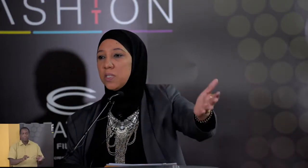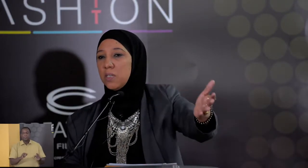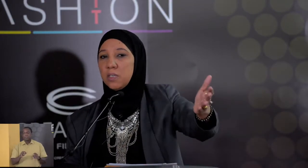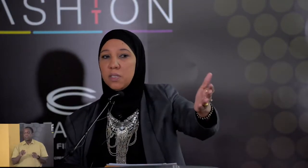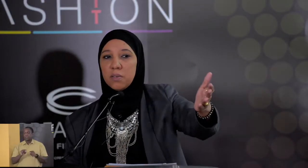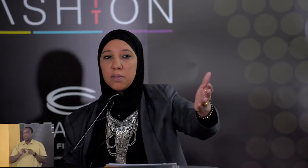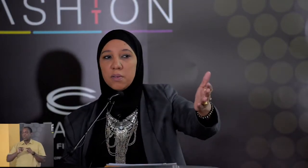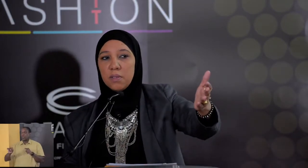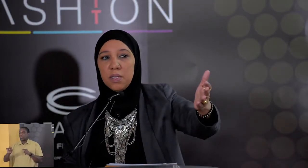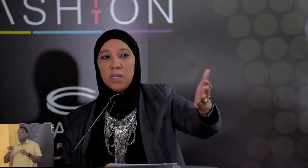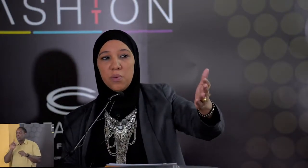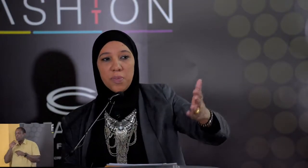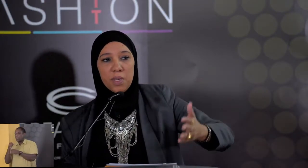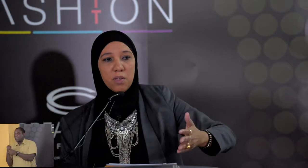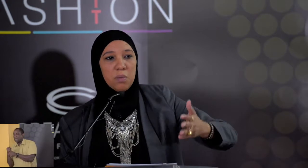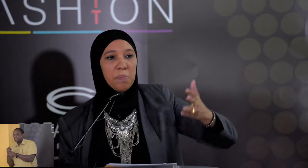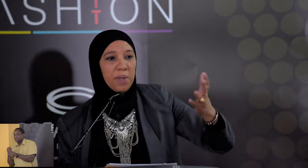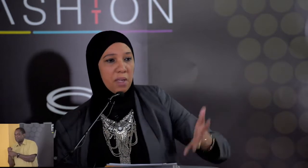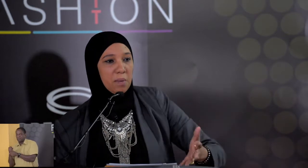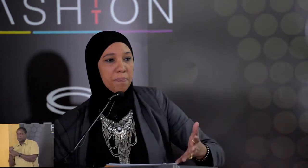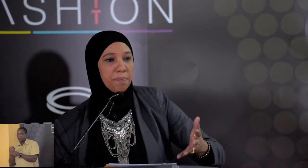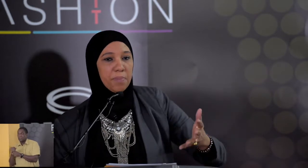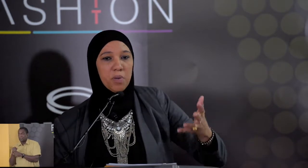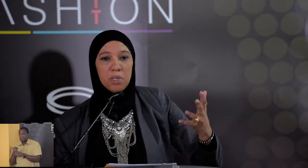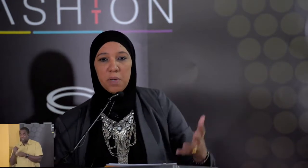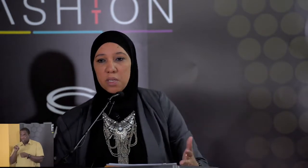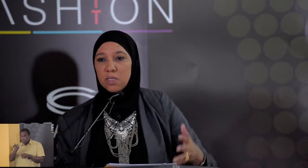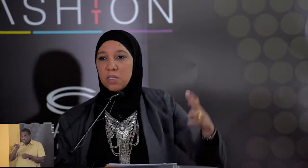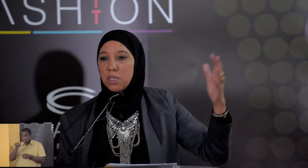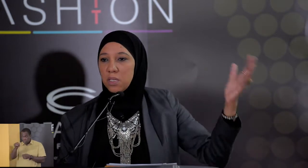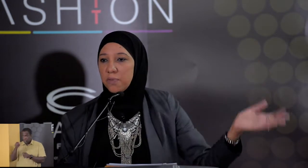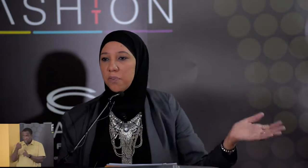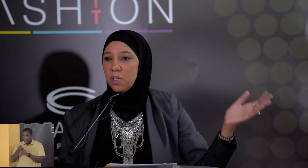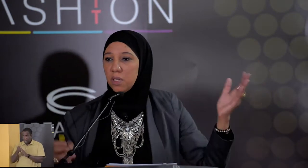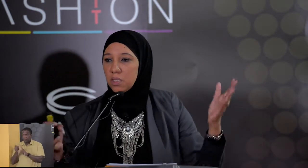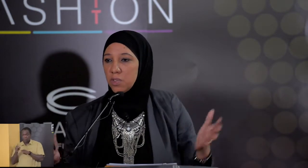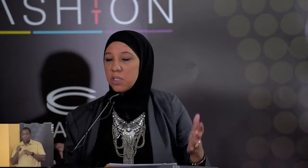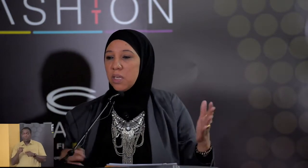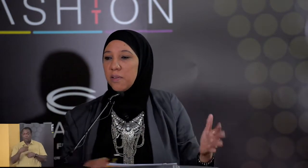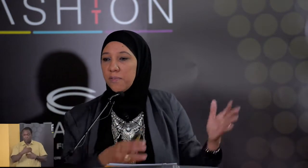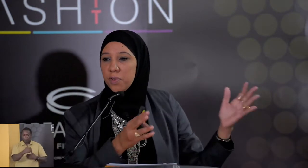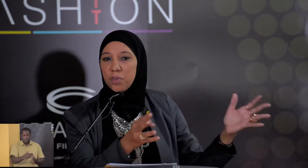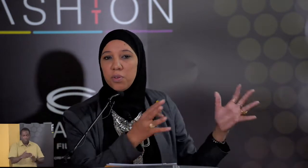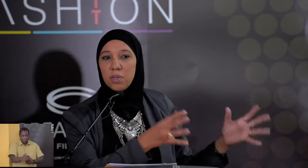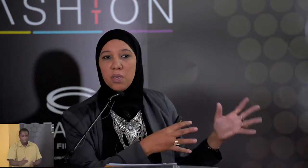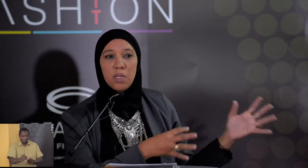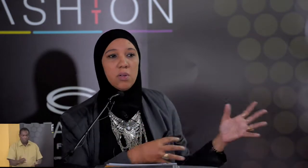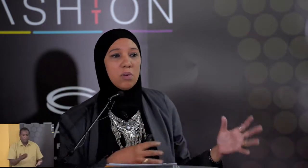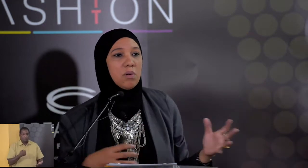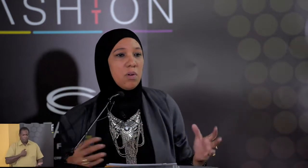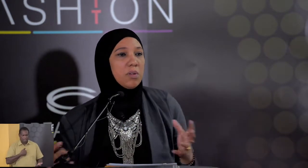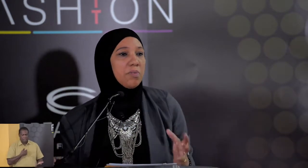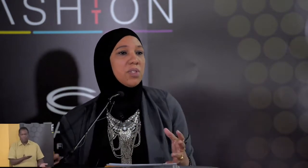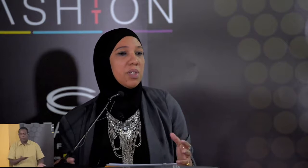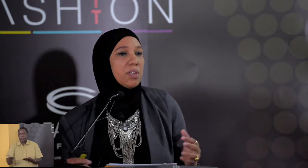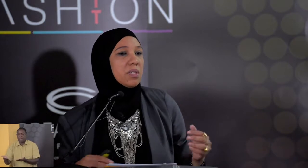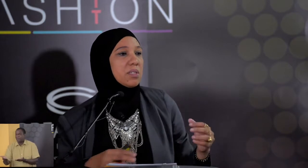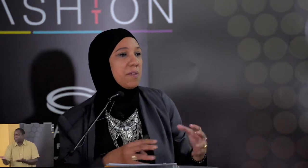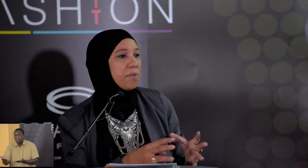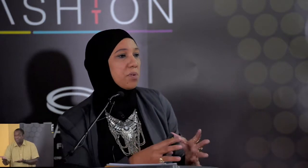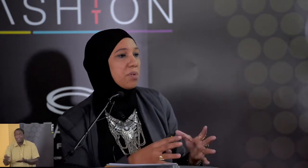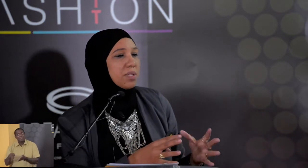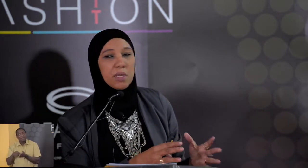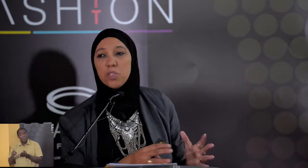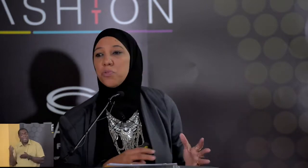to the facility. I don't think you'll be picking up all the boxes and delivering it yourselves to, you know, all the